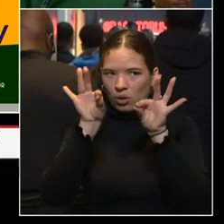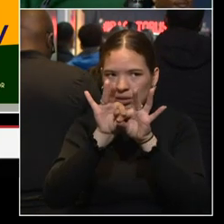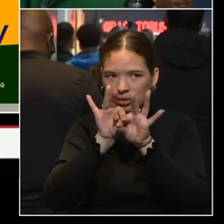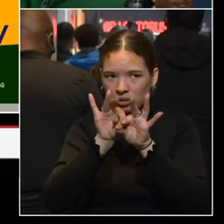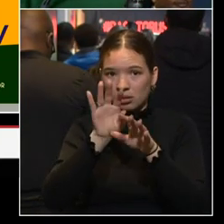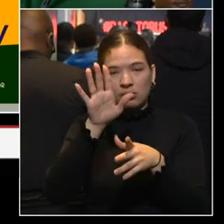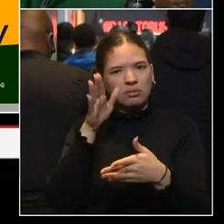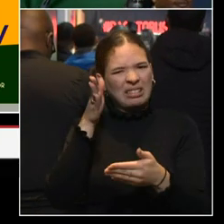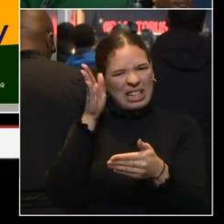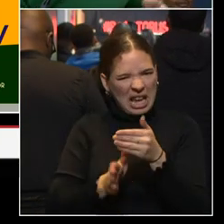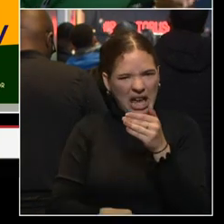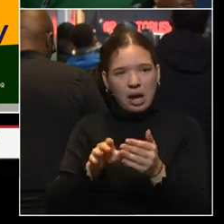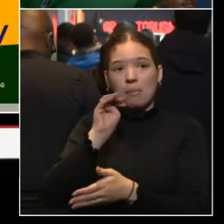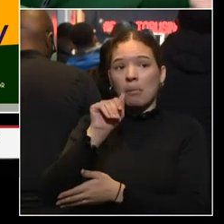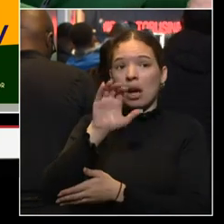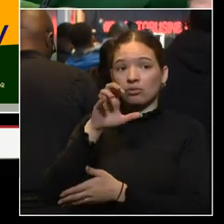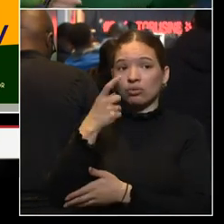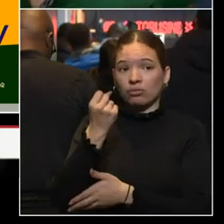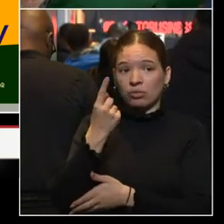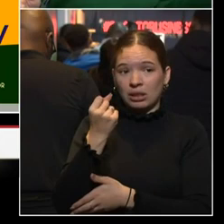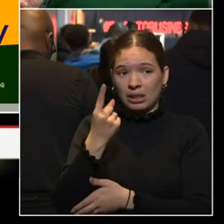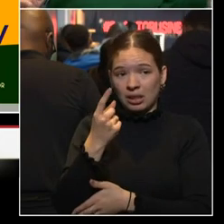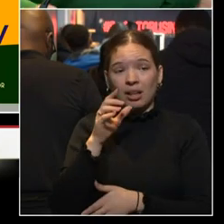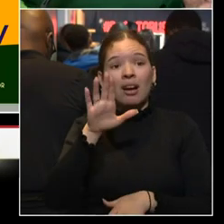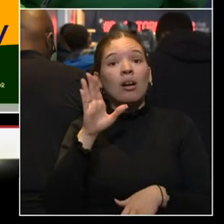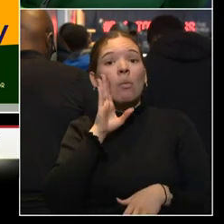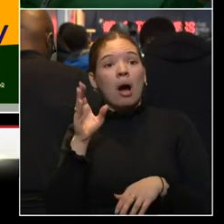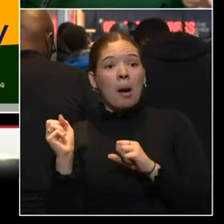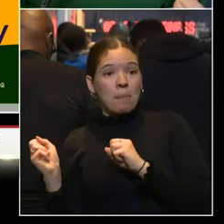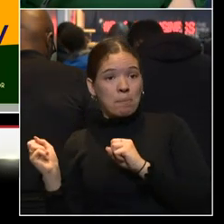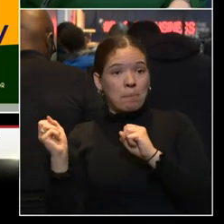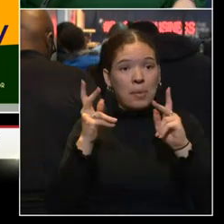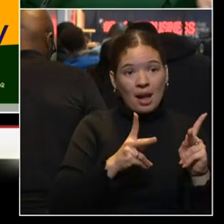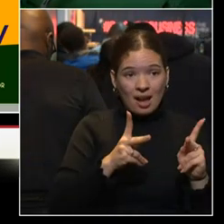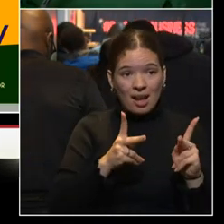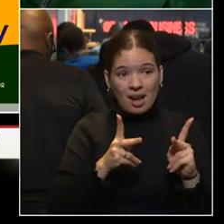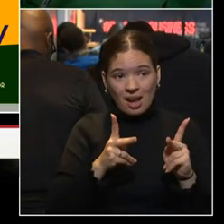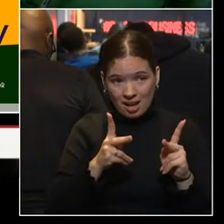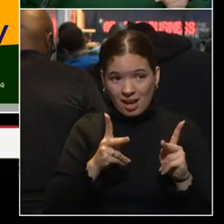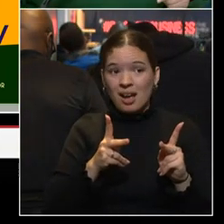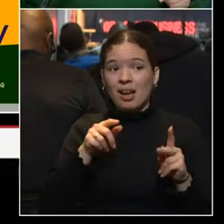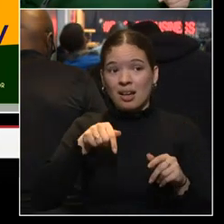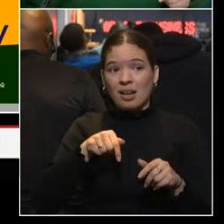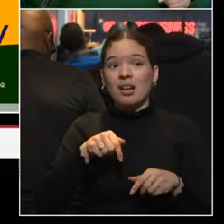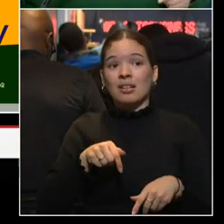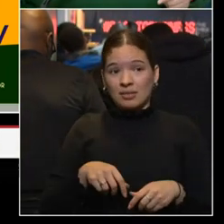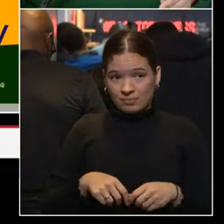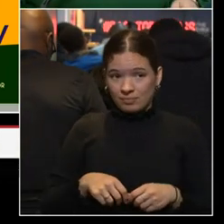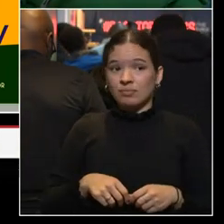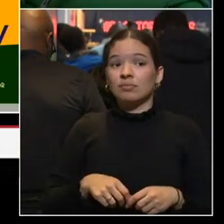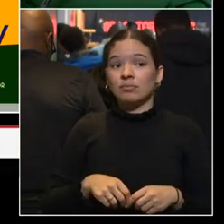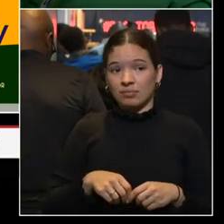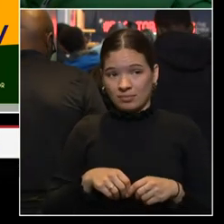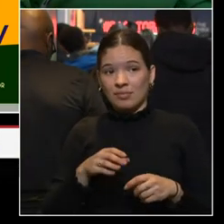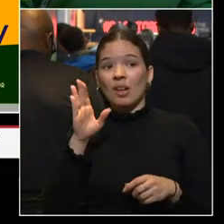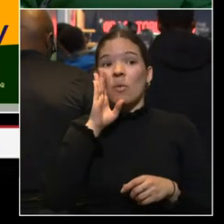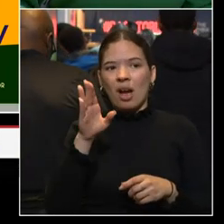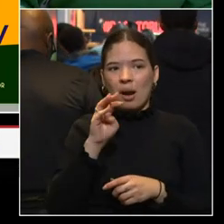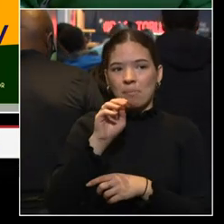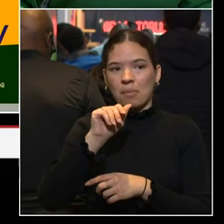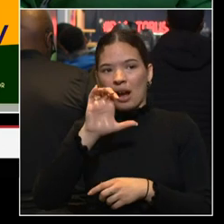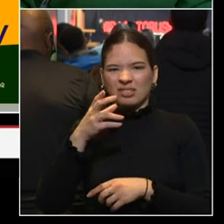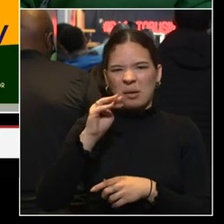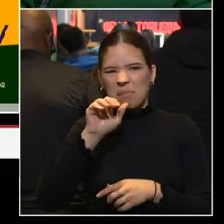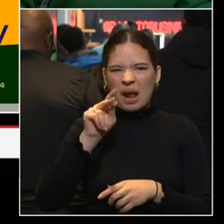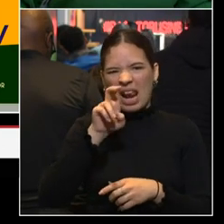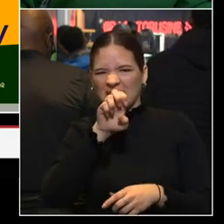Madness at the Convention Center. Yes. We used to do March Madness pre-pandemic, but we're 100% back and in person. And so that's where